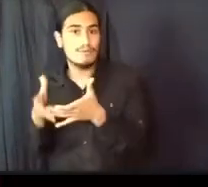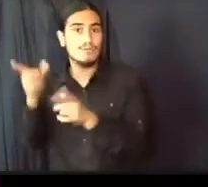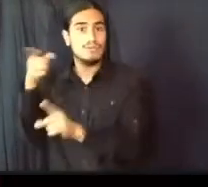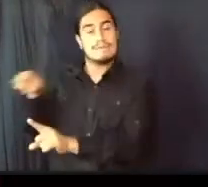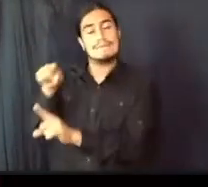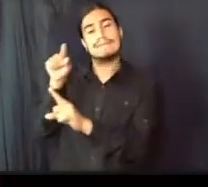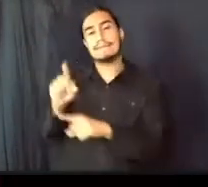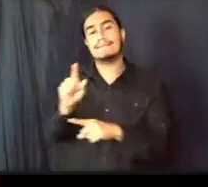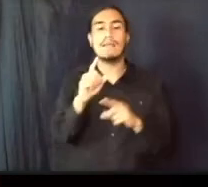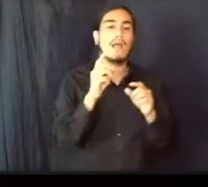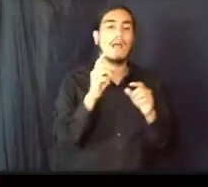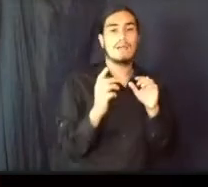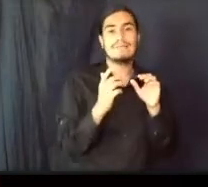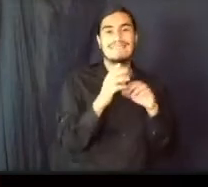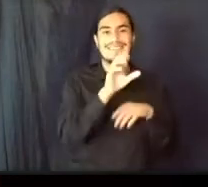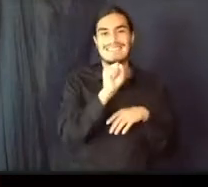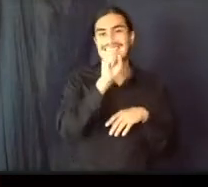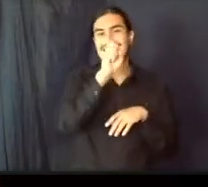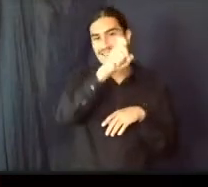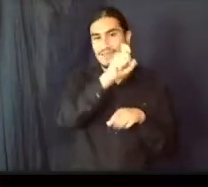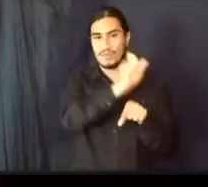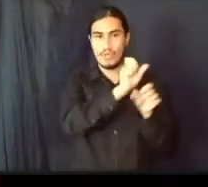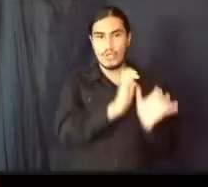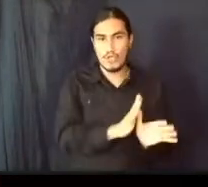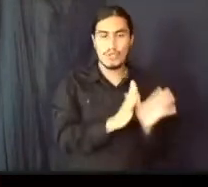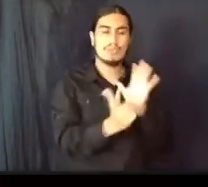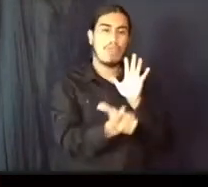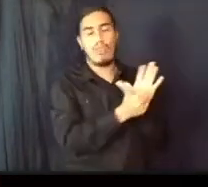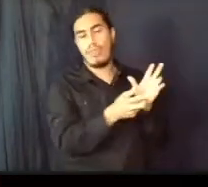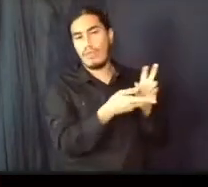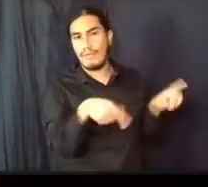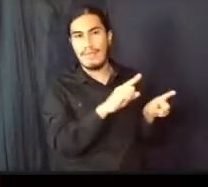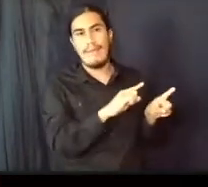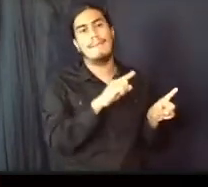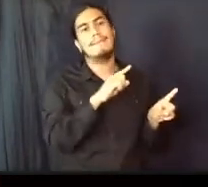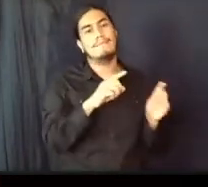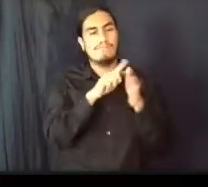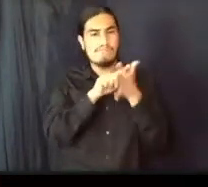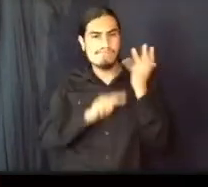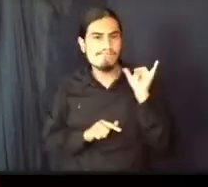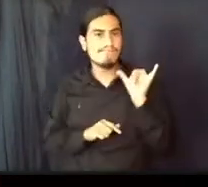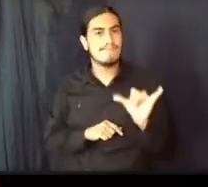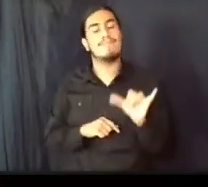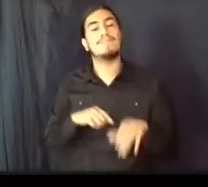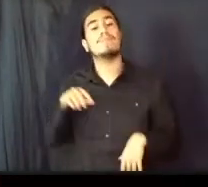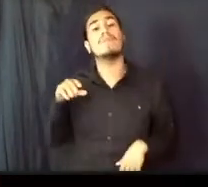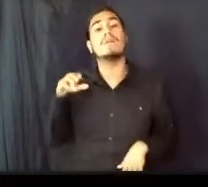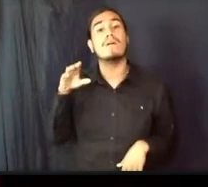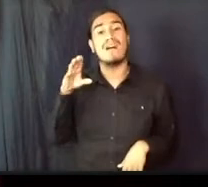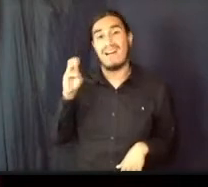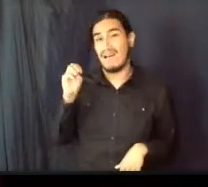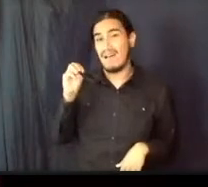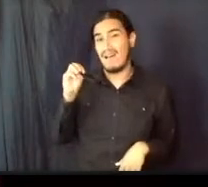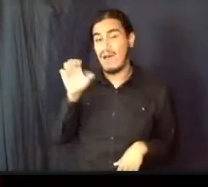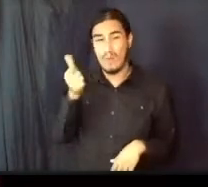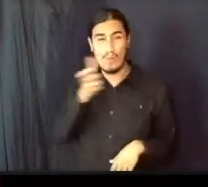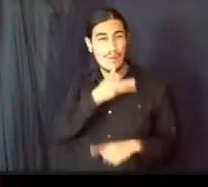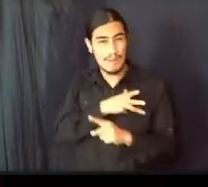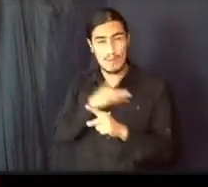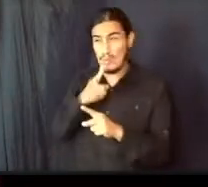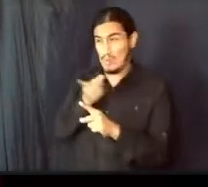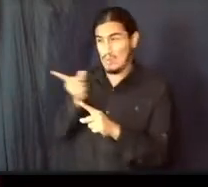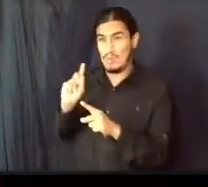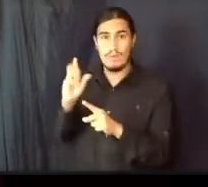sex workers. The cases of Christy Schwundeck and De Mariam Sa, as well as others, demonstrate that